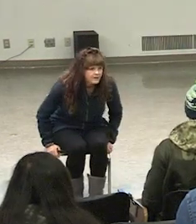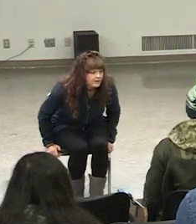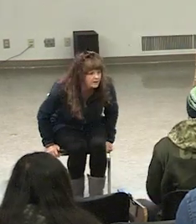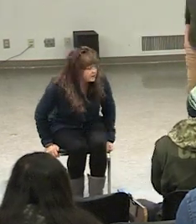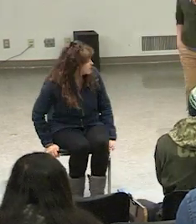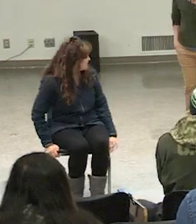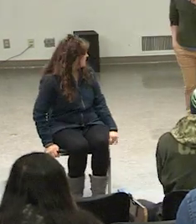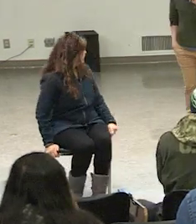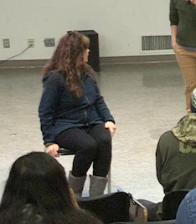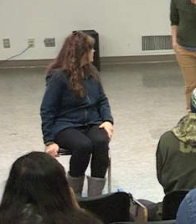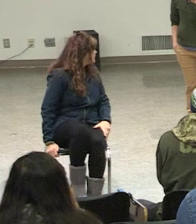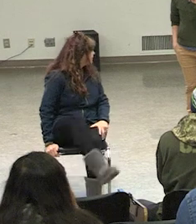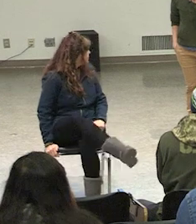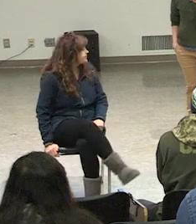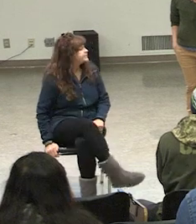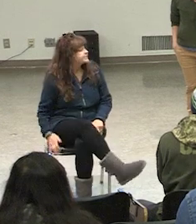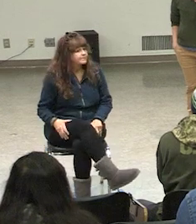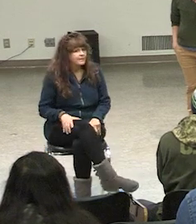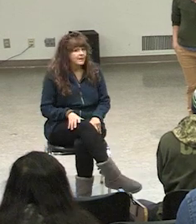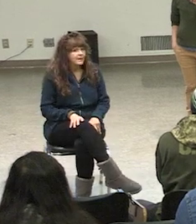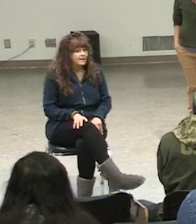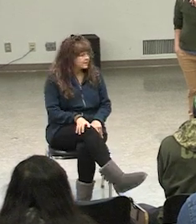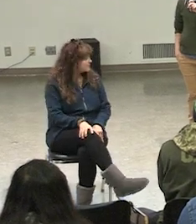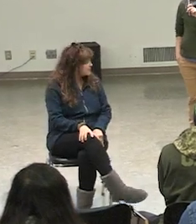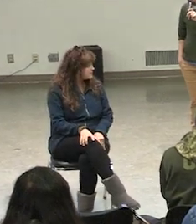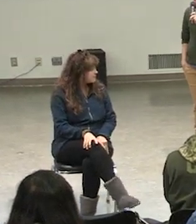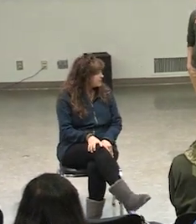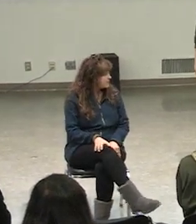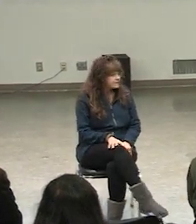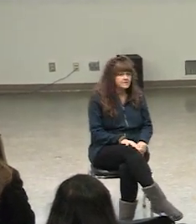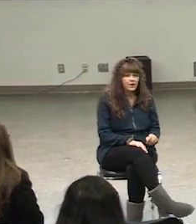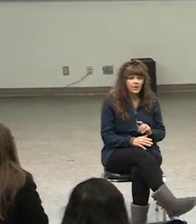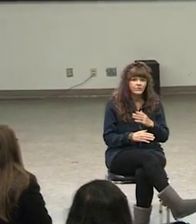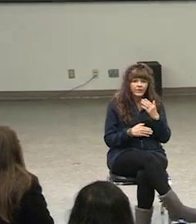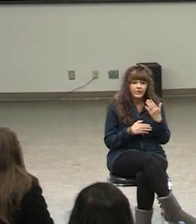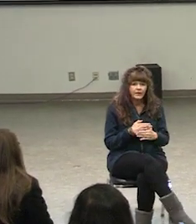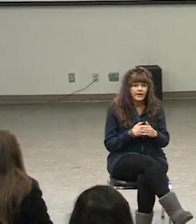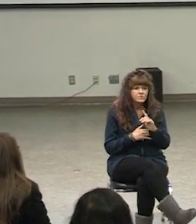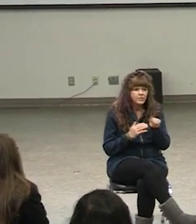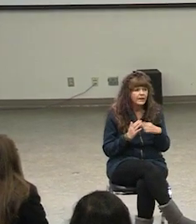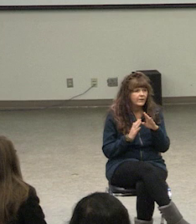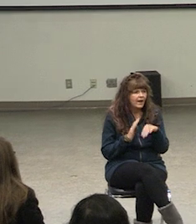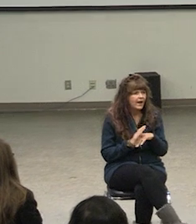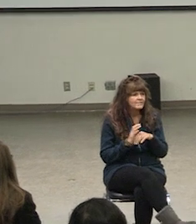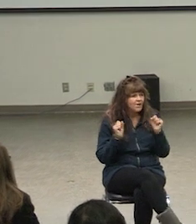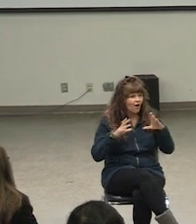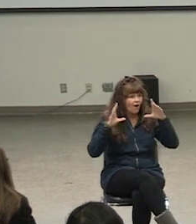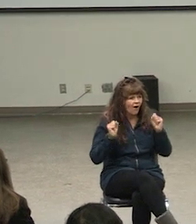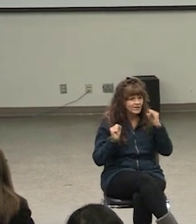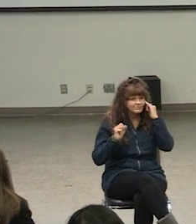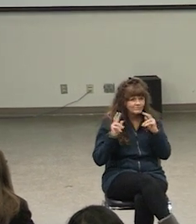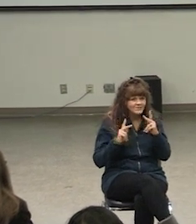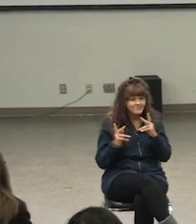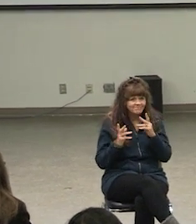So I'll share, I would love to dismantle white supremacy in the next hour and a half. That'd be awesome. That's not gonna happen, right?